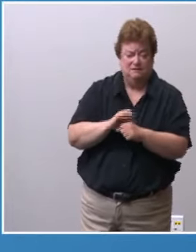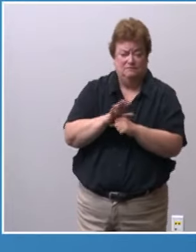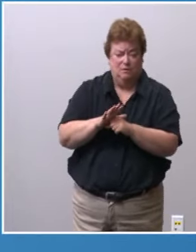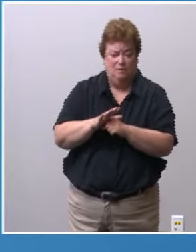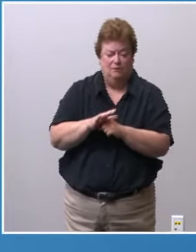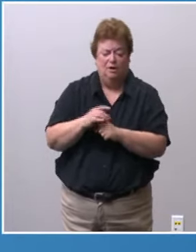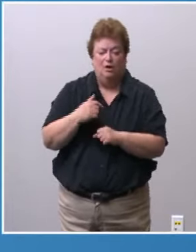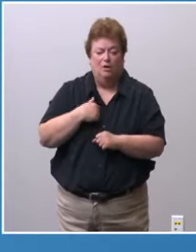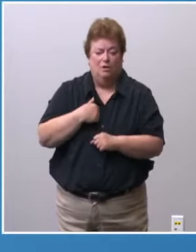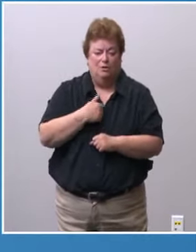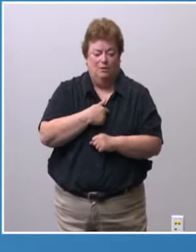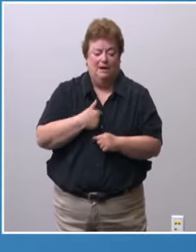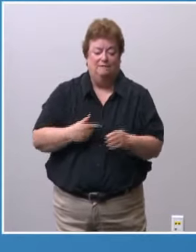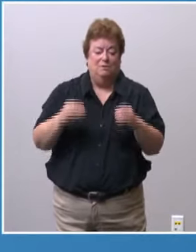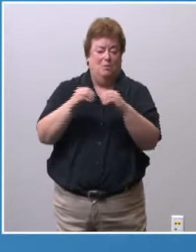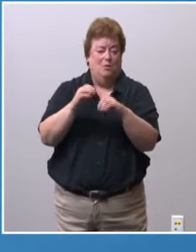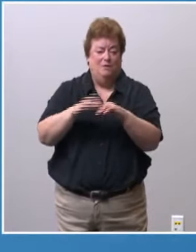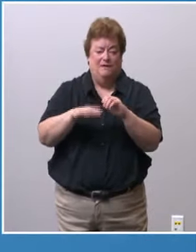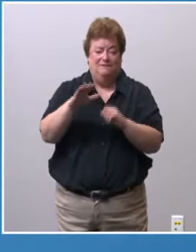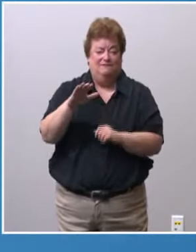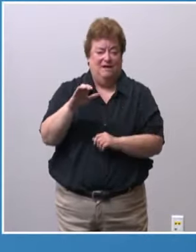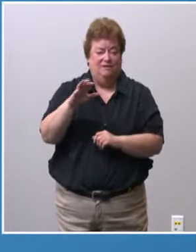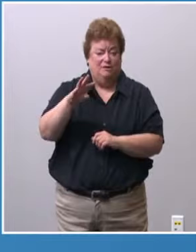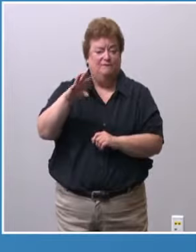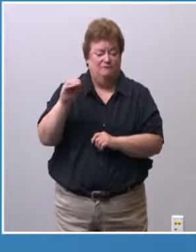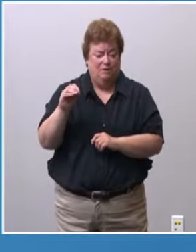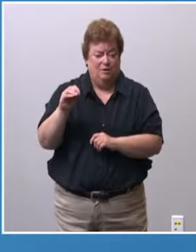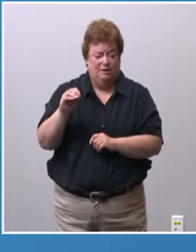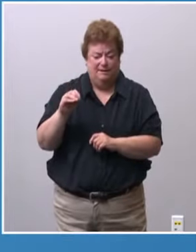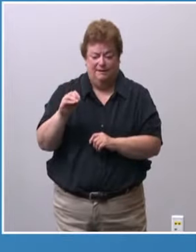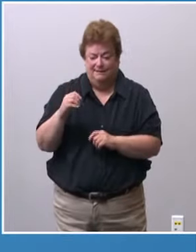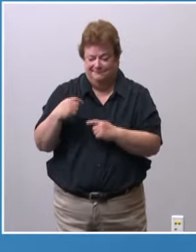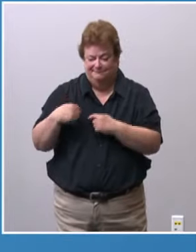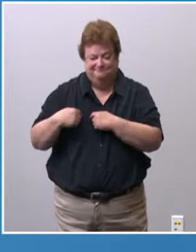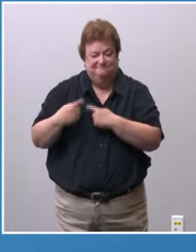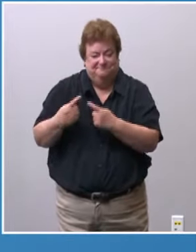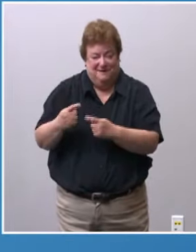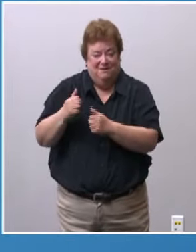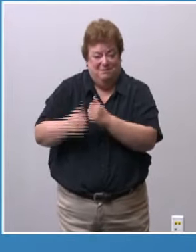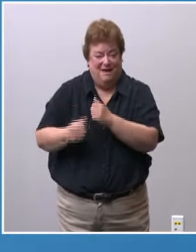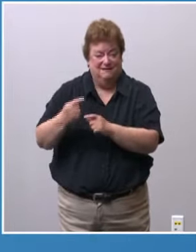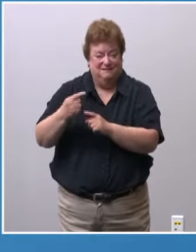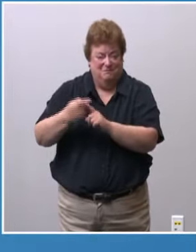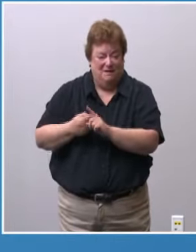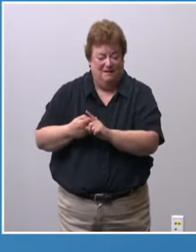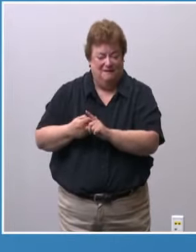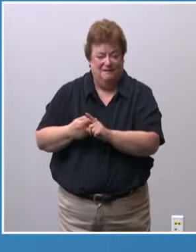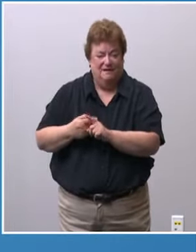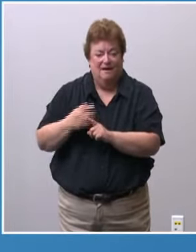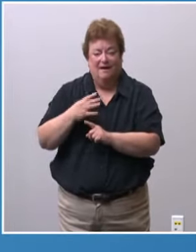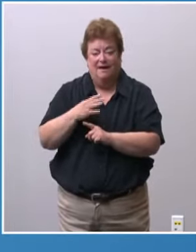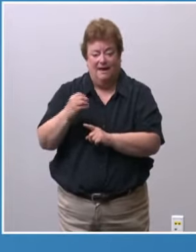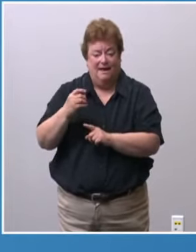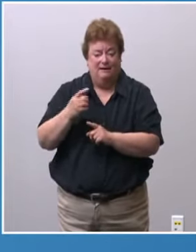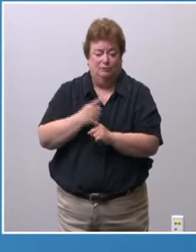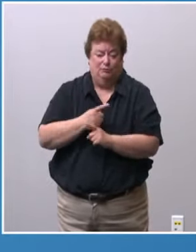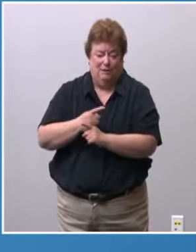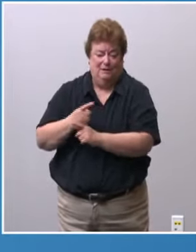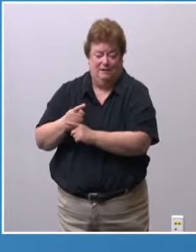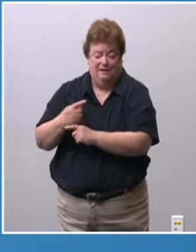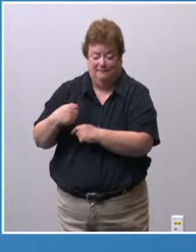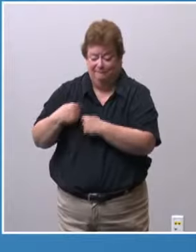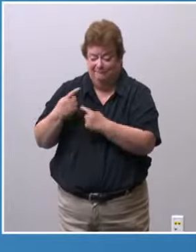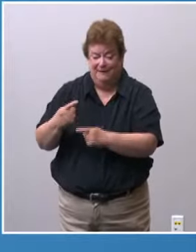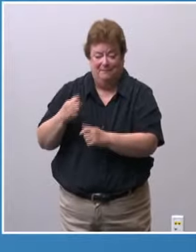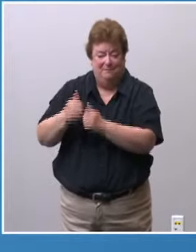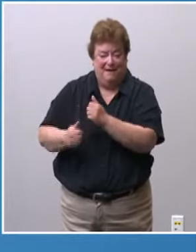are greater than 540, as we have been most of the last month and regularly throughout the last 20 months. As I said,